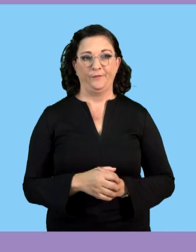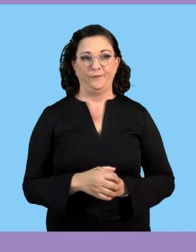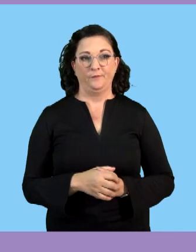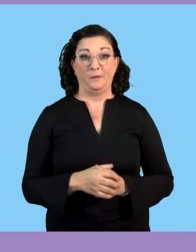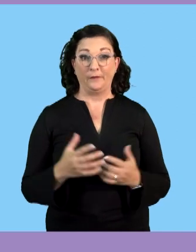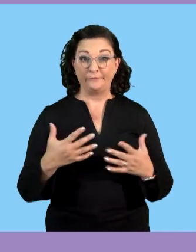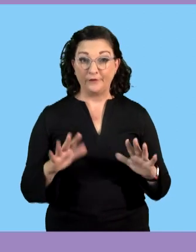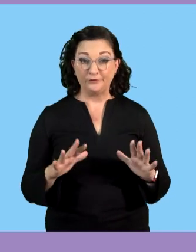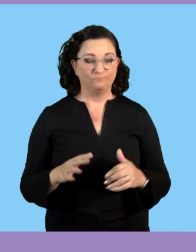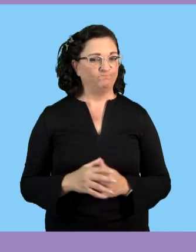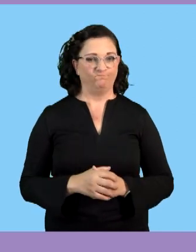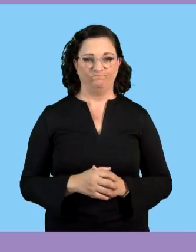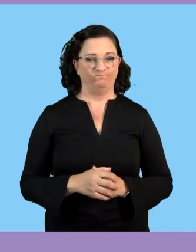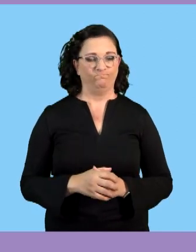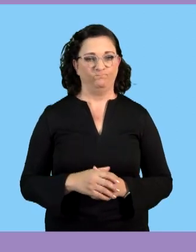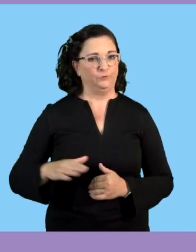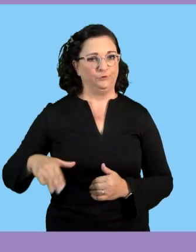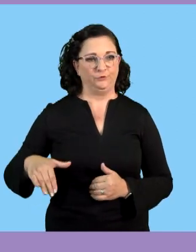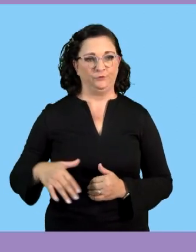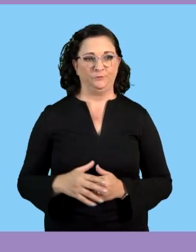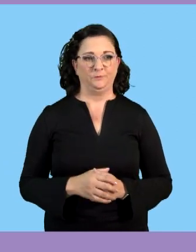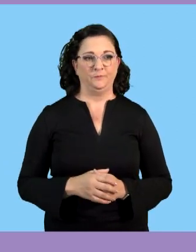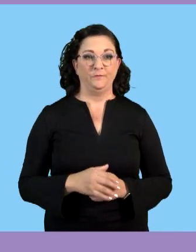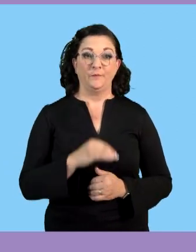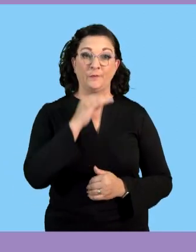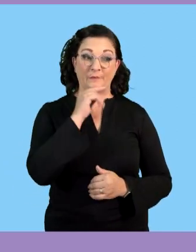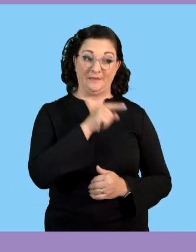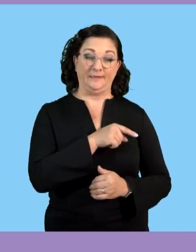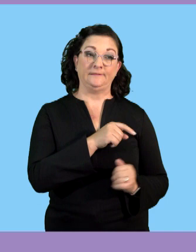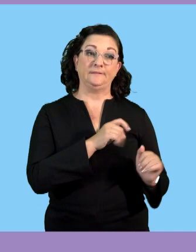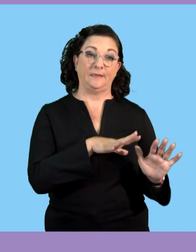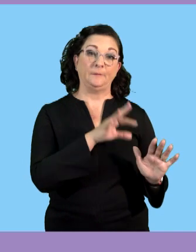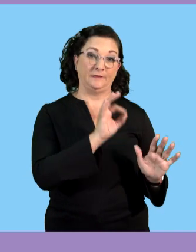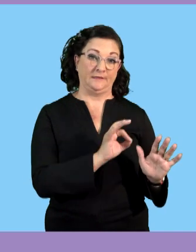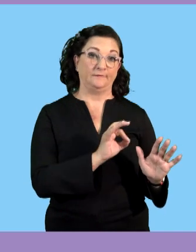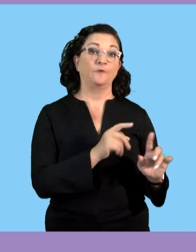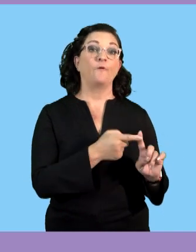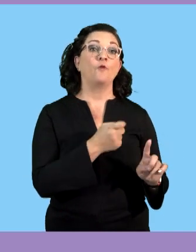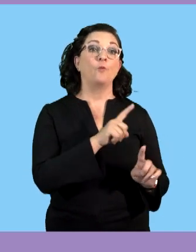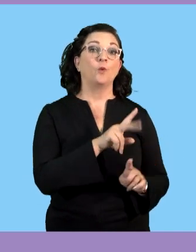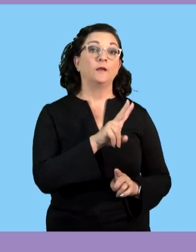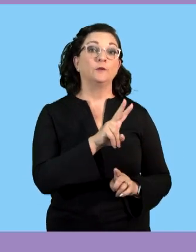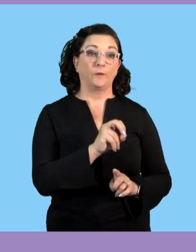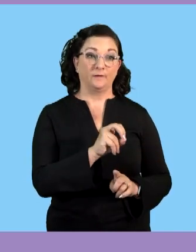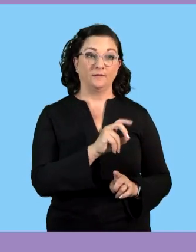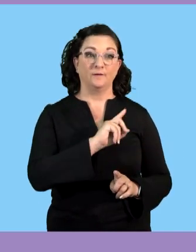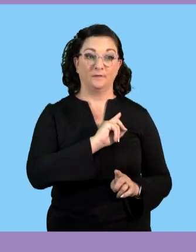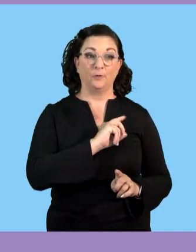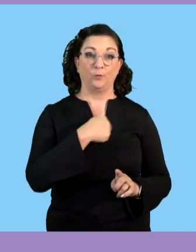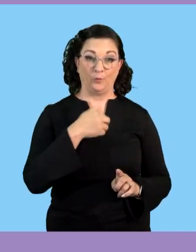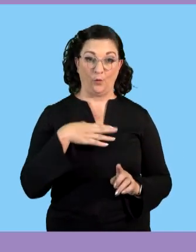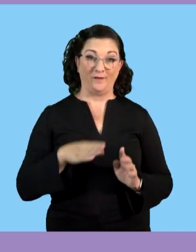But we are not done. This is just 10% of 120. Remember, we are